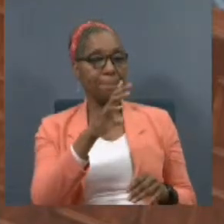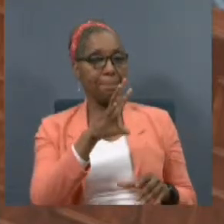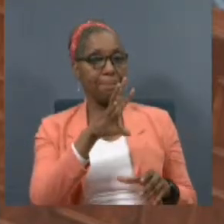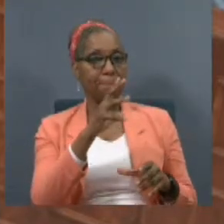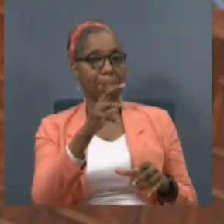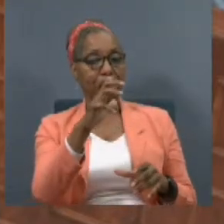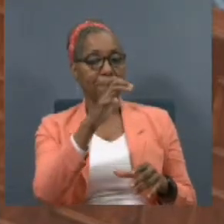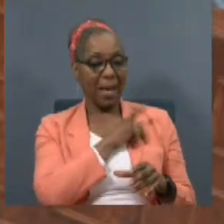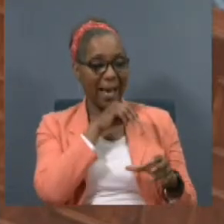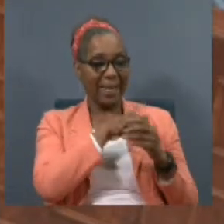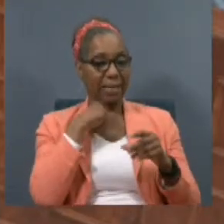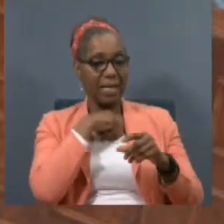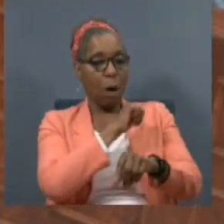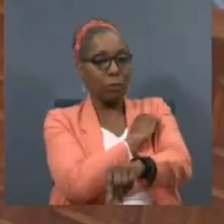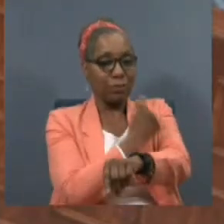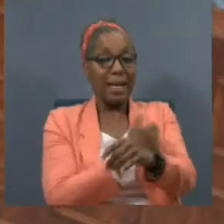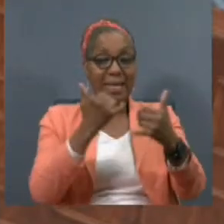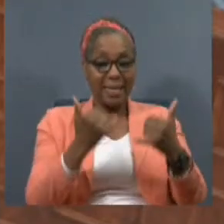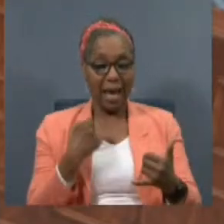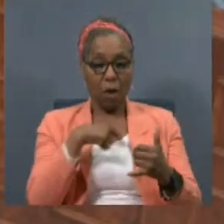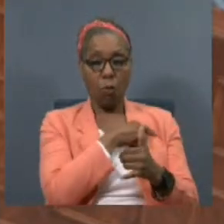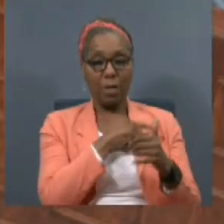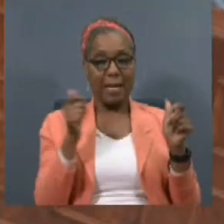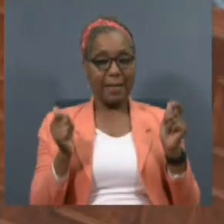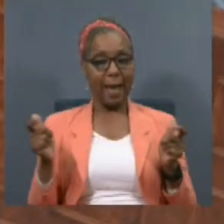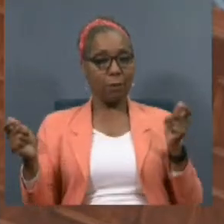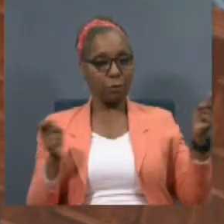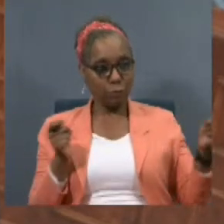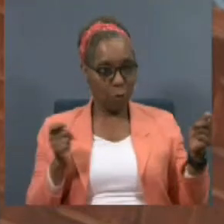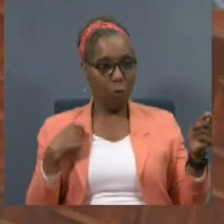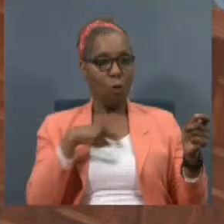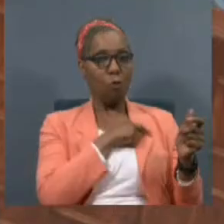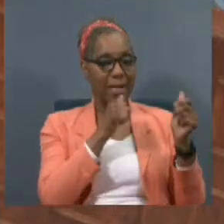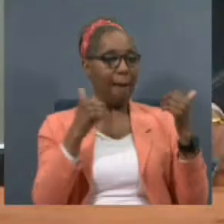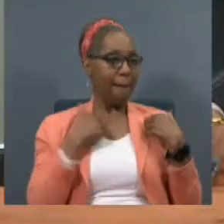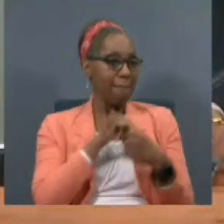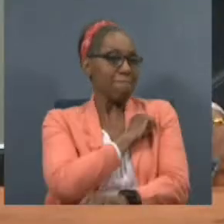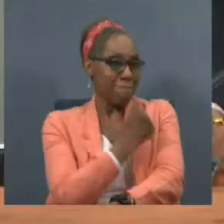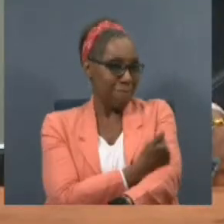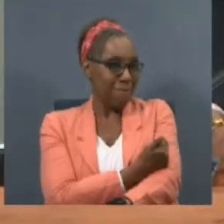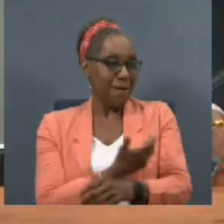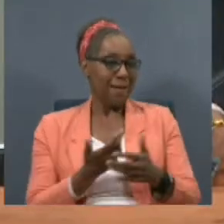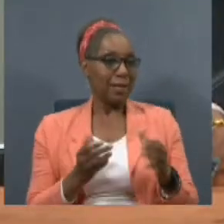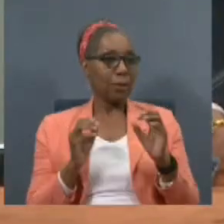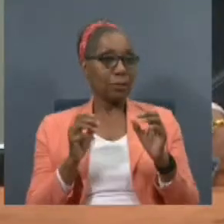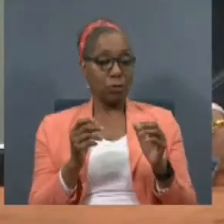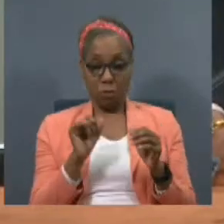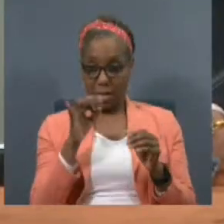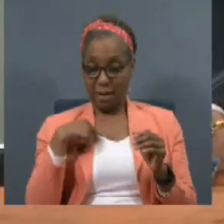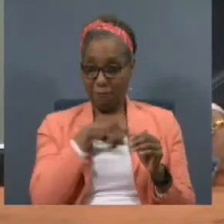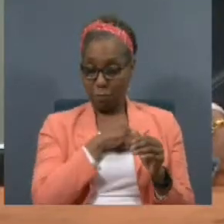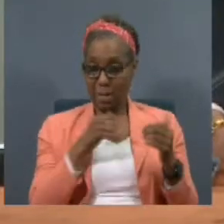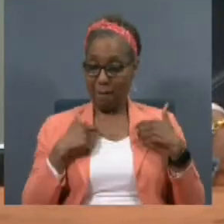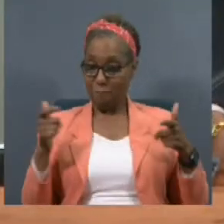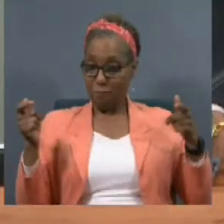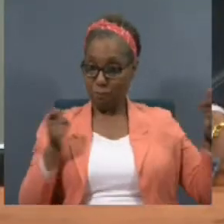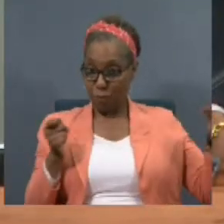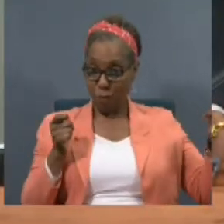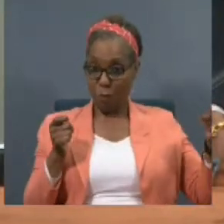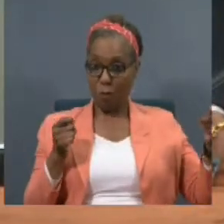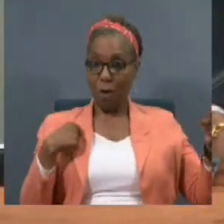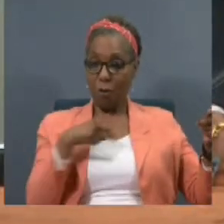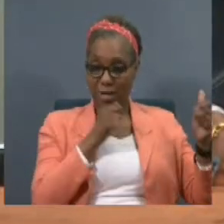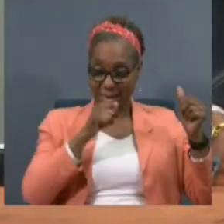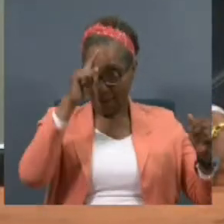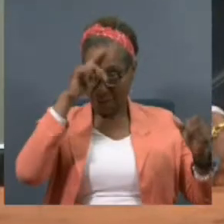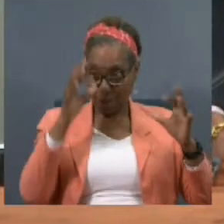our jurisdiction that now we have control or some say-so over. So now if we got some control and say-so over, we want